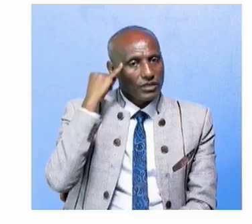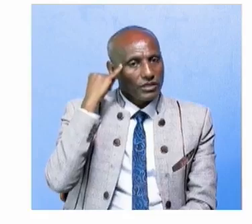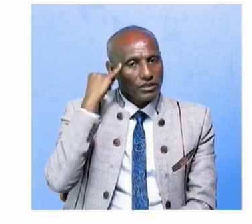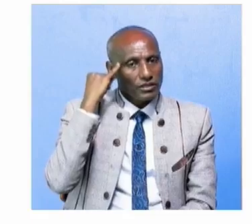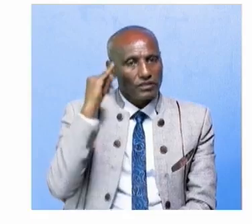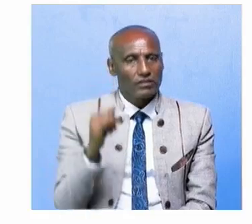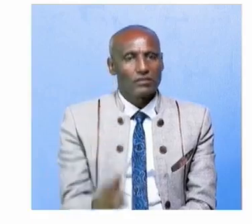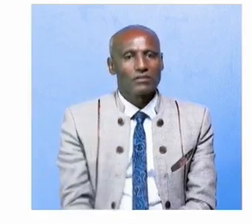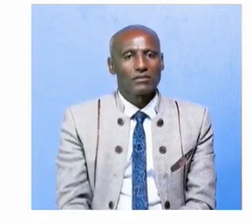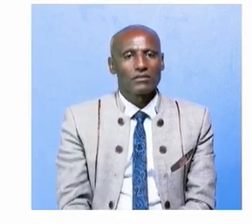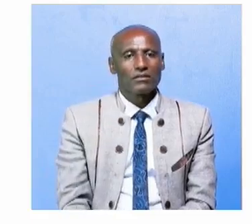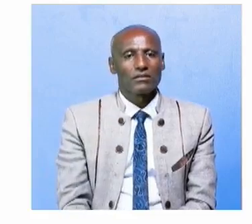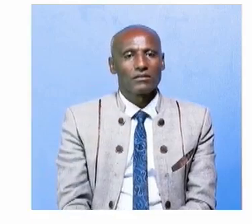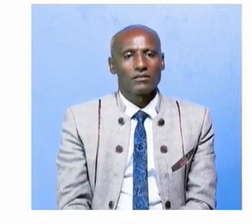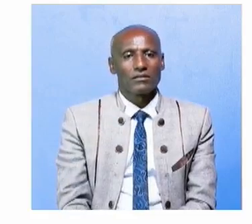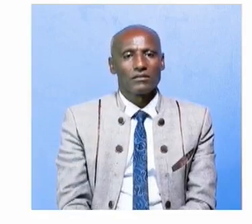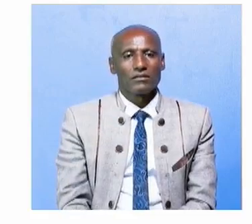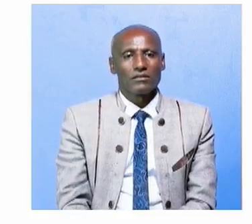opinion.